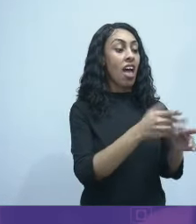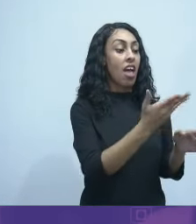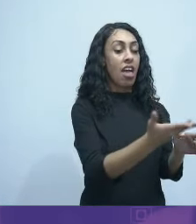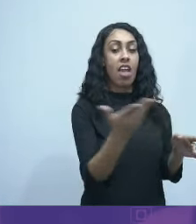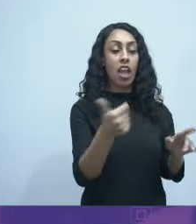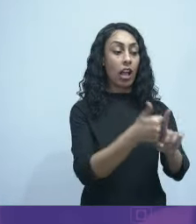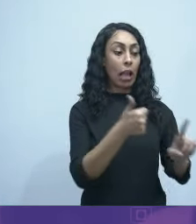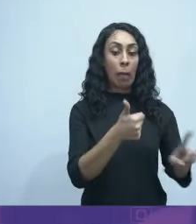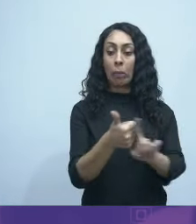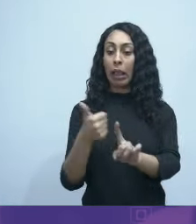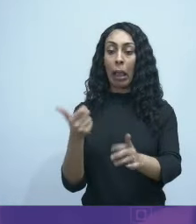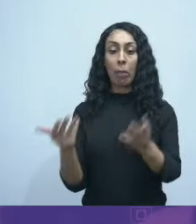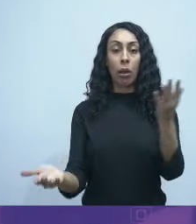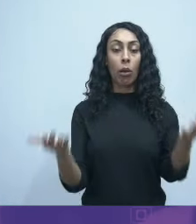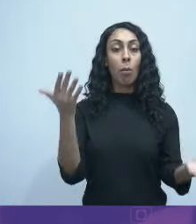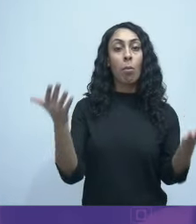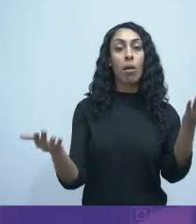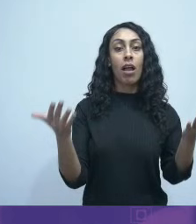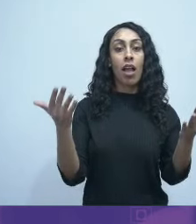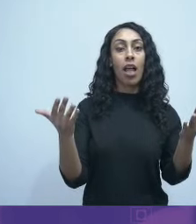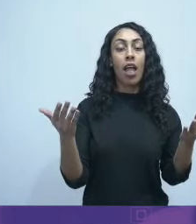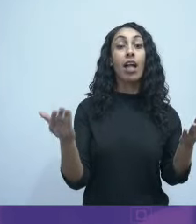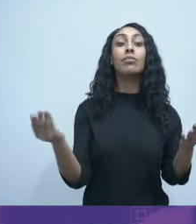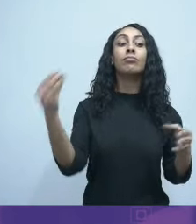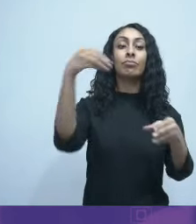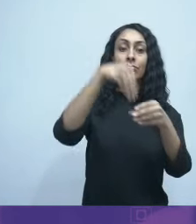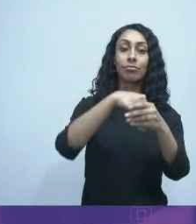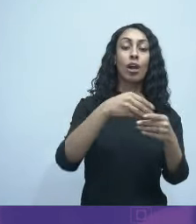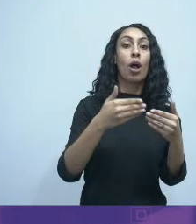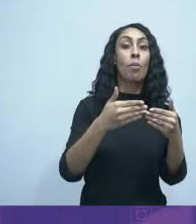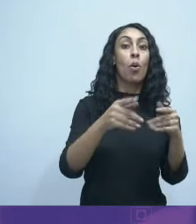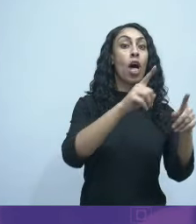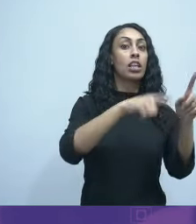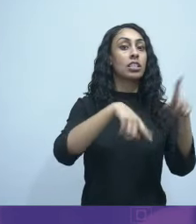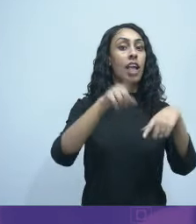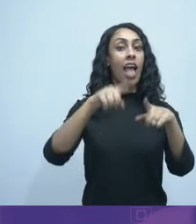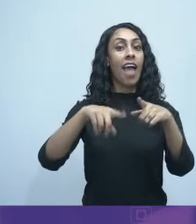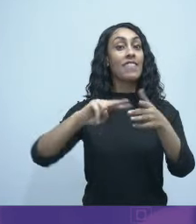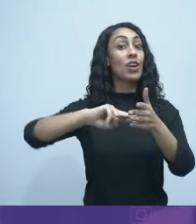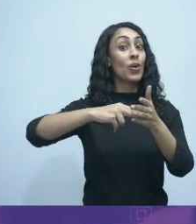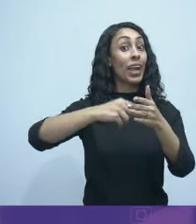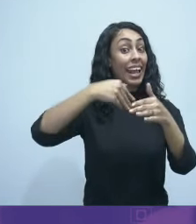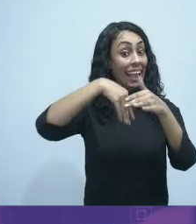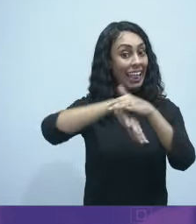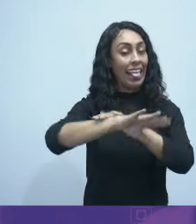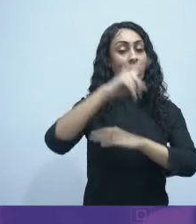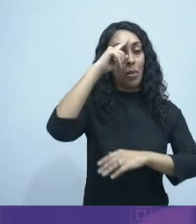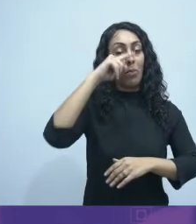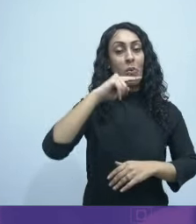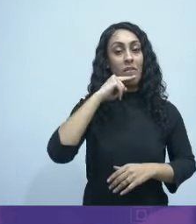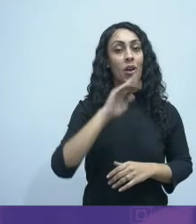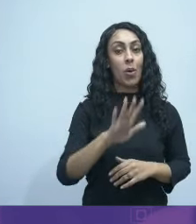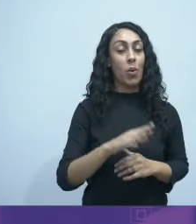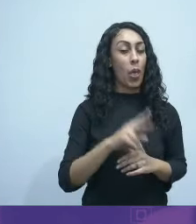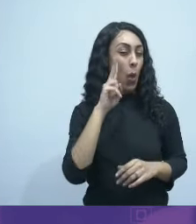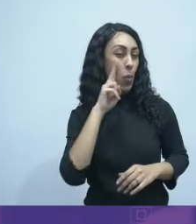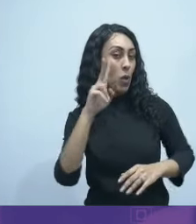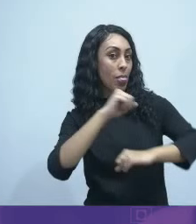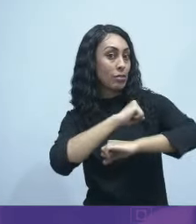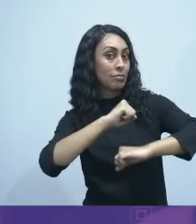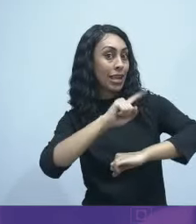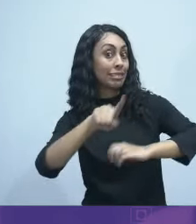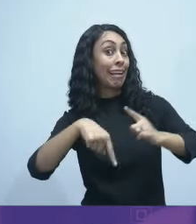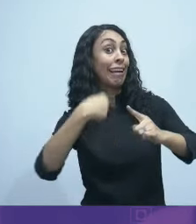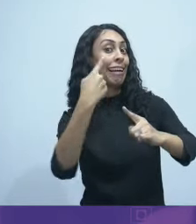well as a result of having brought a large number of more diverse organisations into the portfolio itself. So we'll watch this space and we'll come